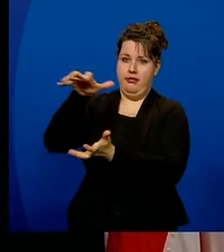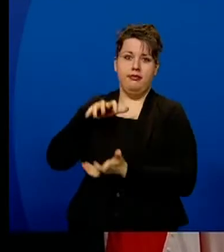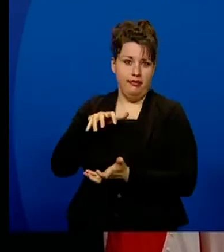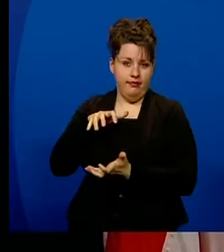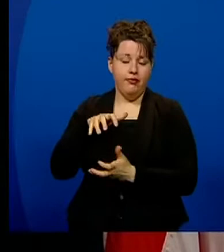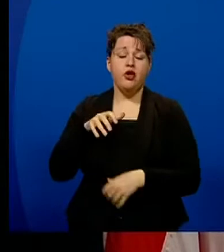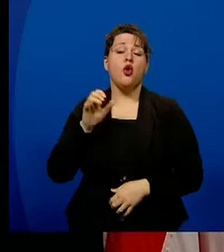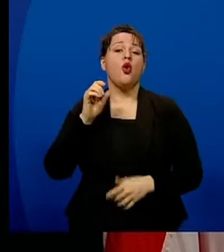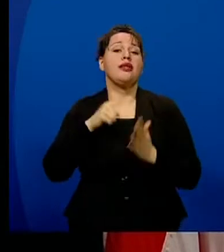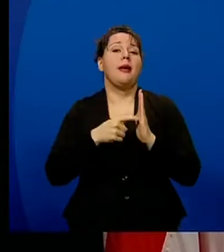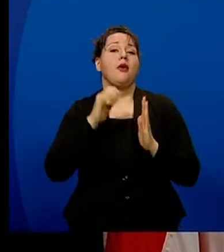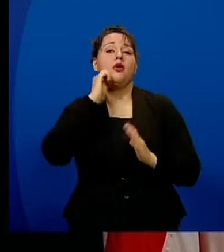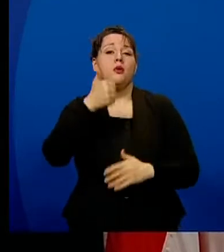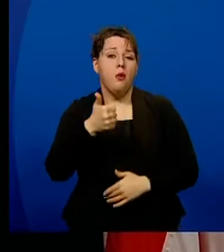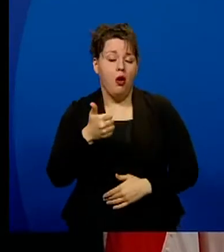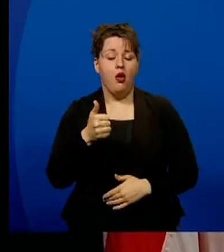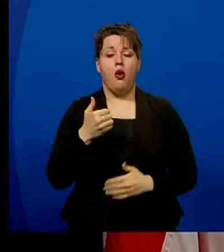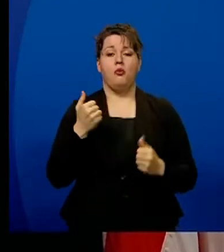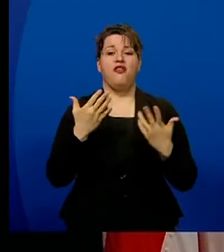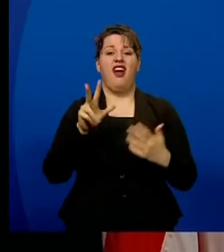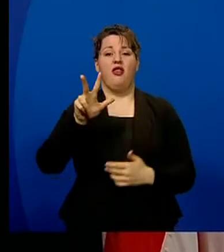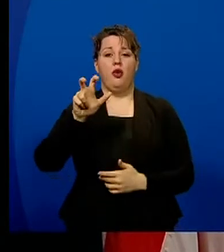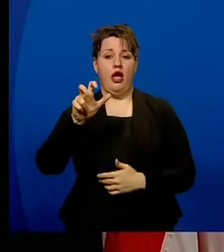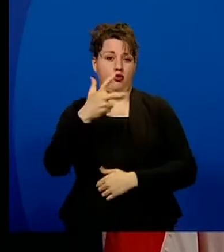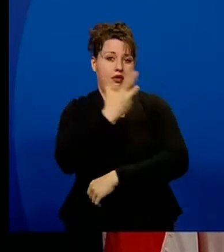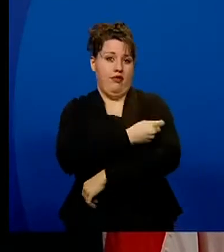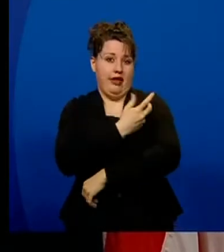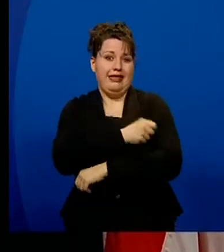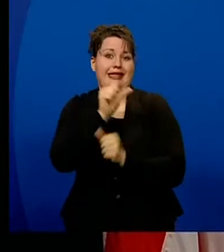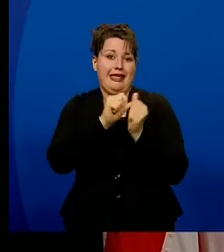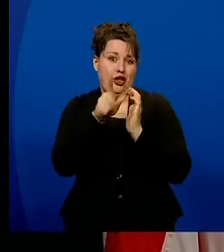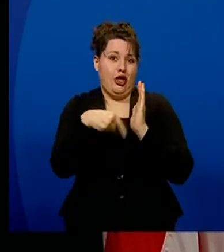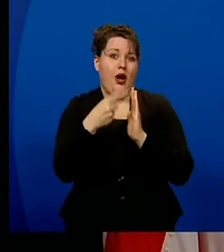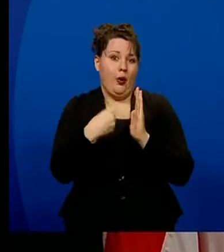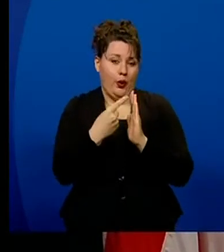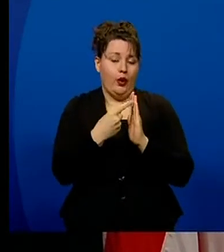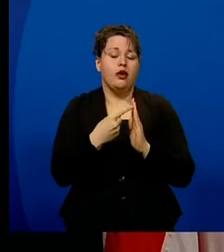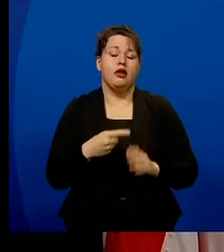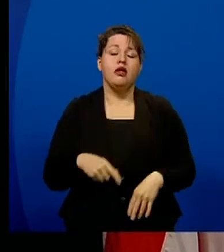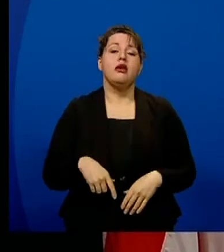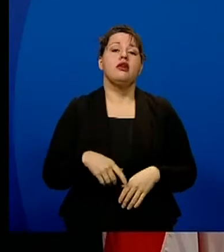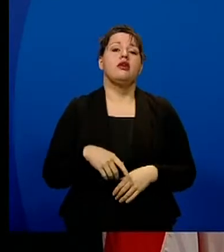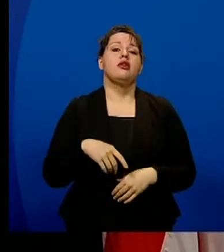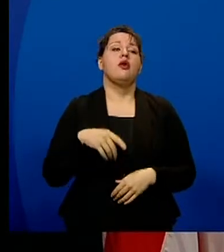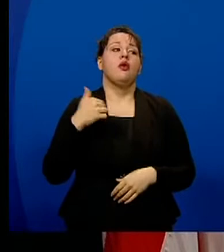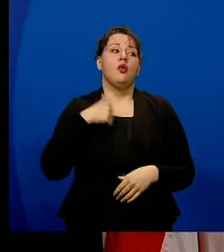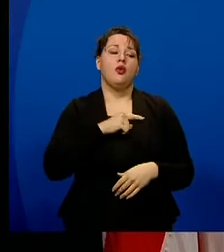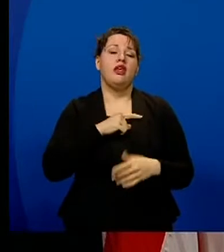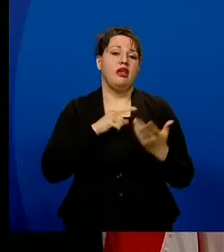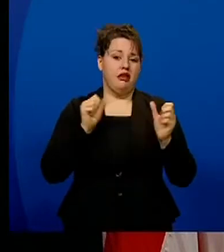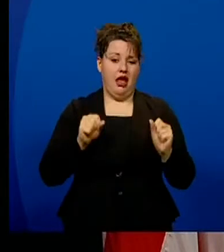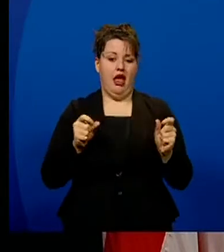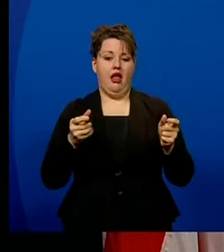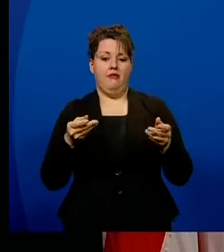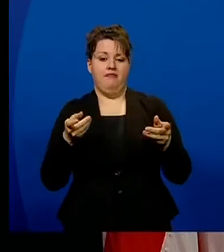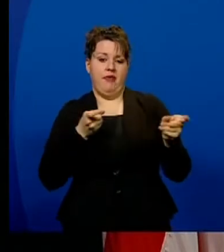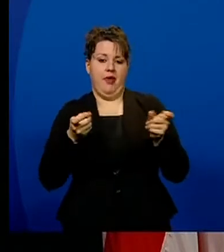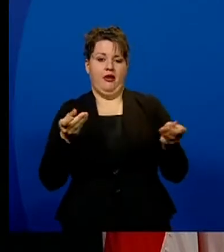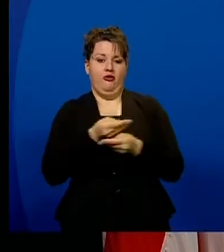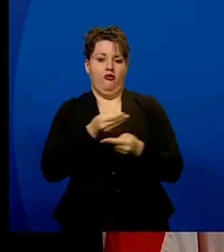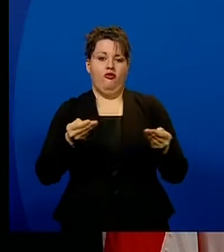example, tomorrow we will be providing 300 vaccinations an hour. We will also test our ability to manage 2